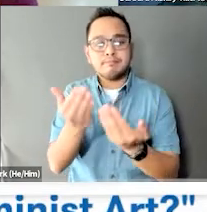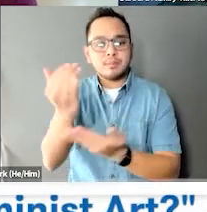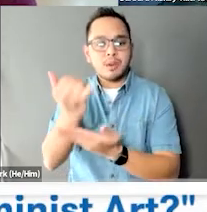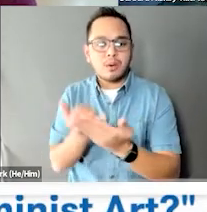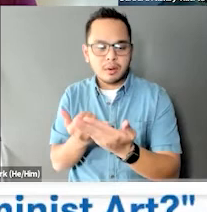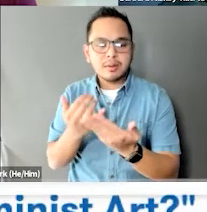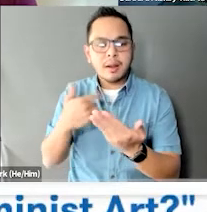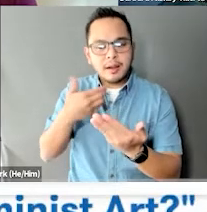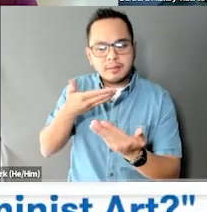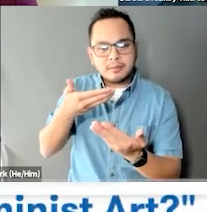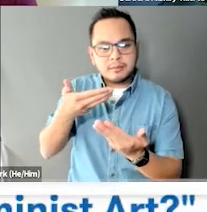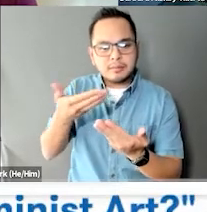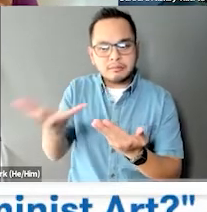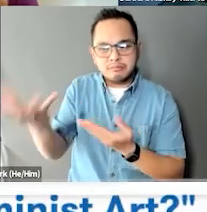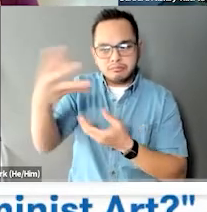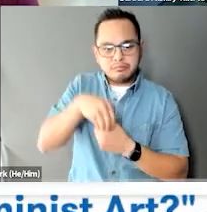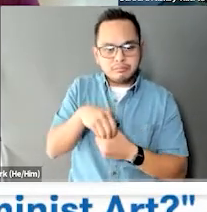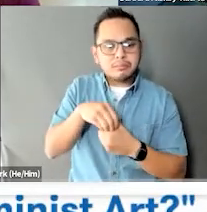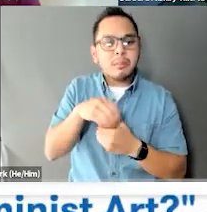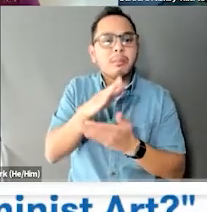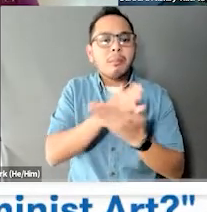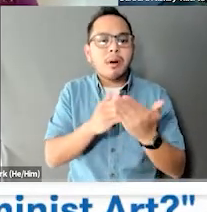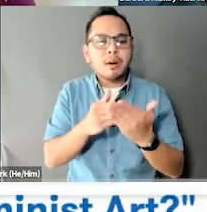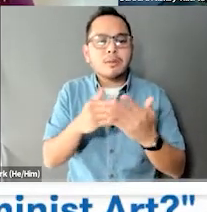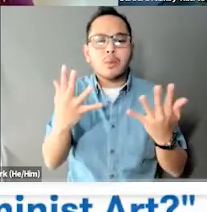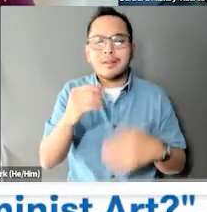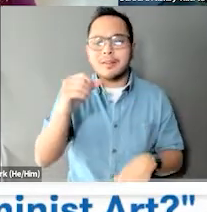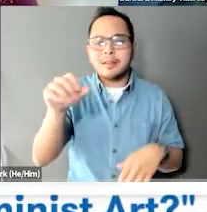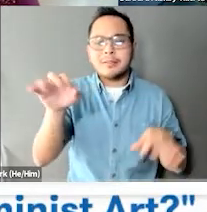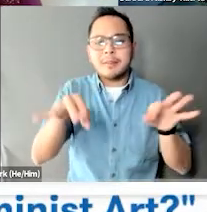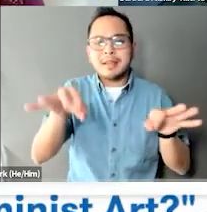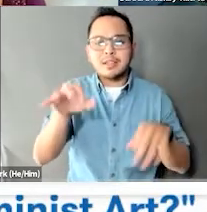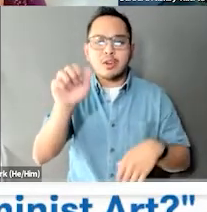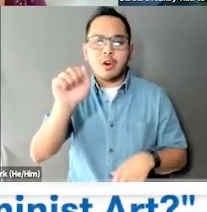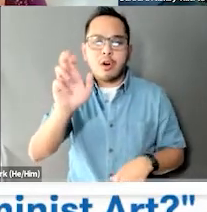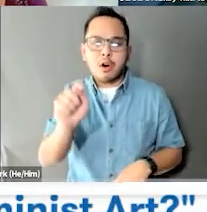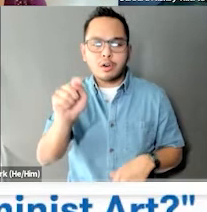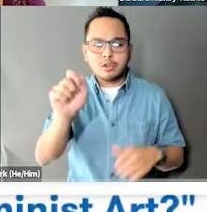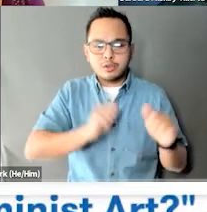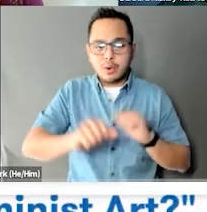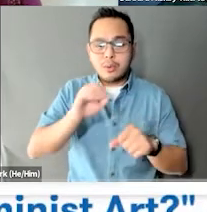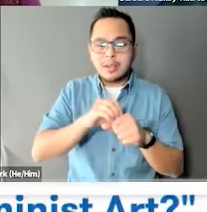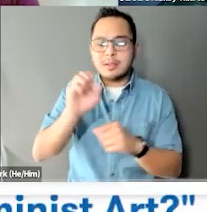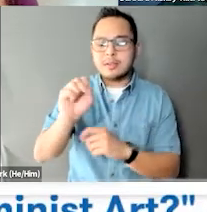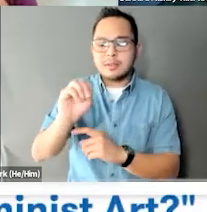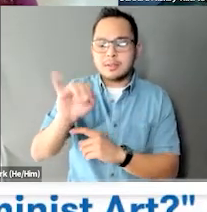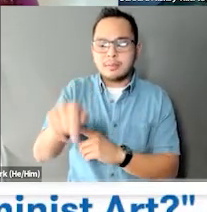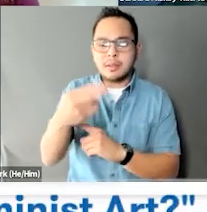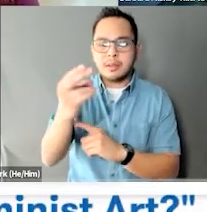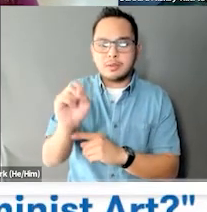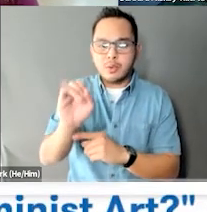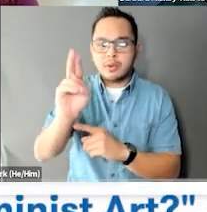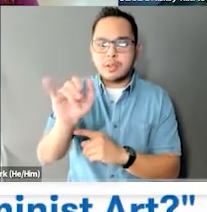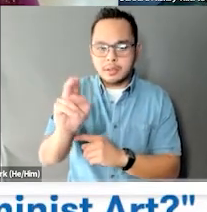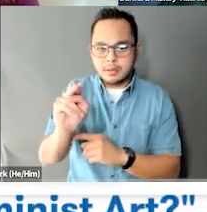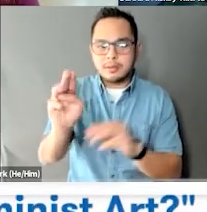was invited to become part of the What is Feminist Art show at the Smithsonian Museum in the Archives